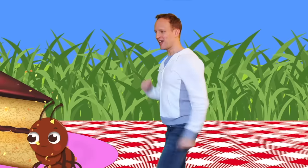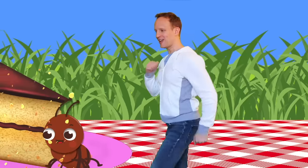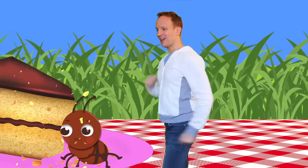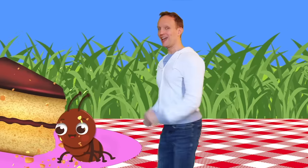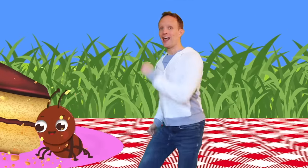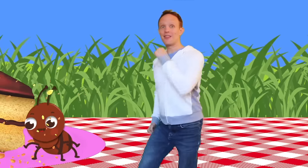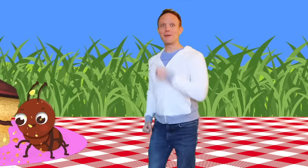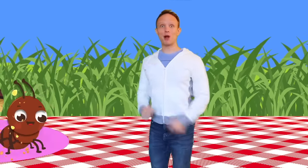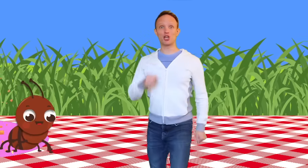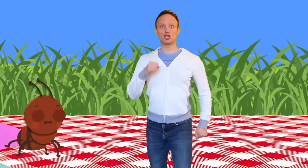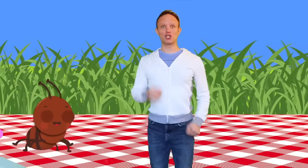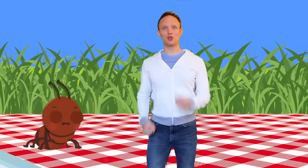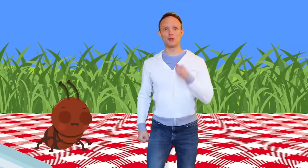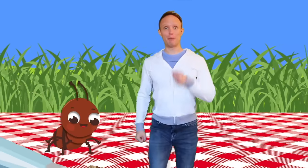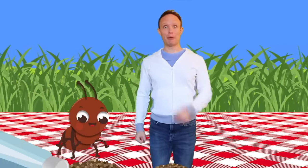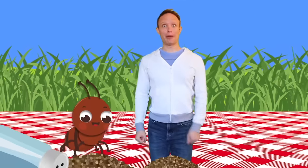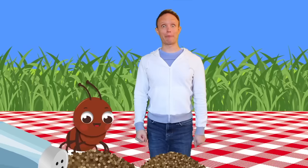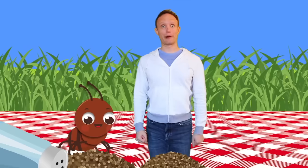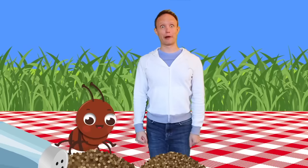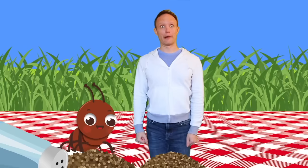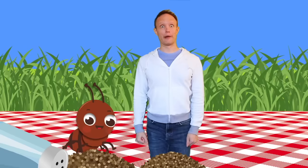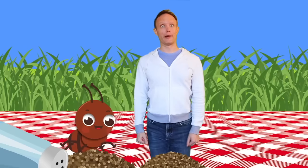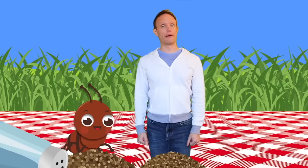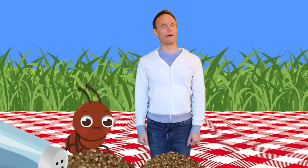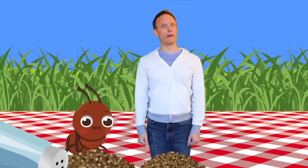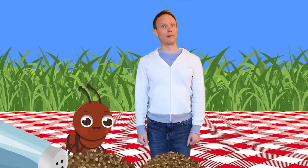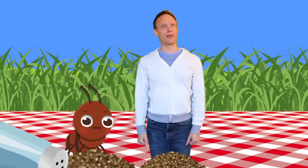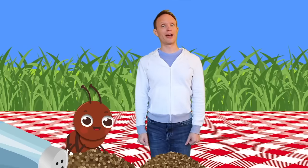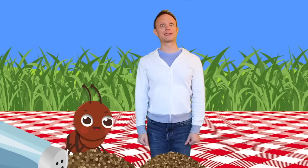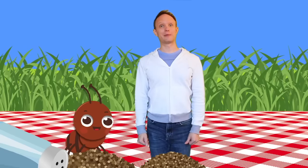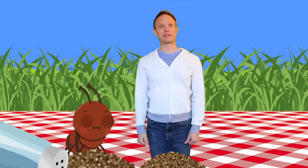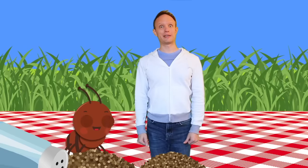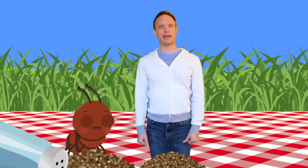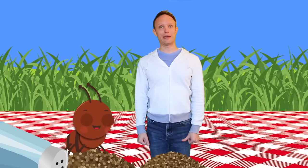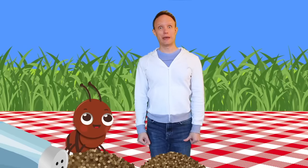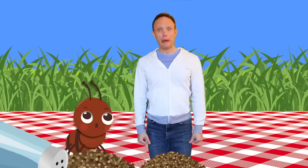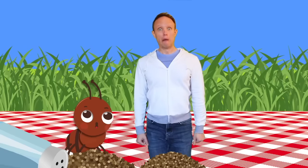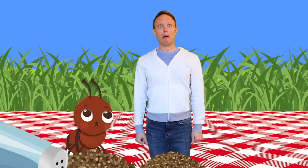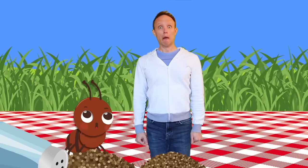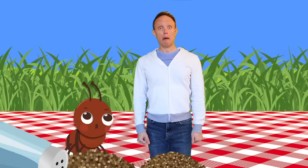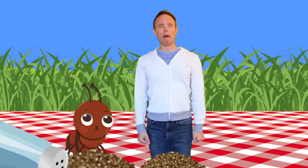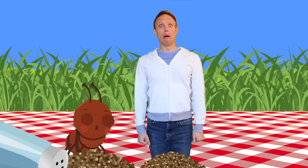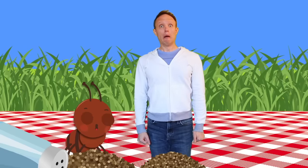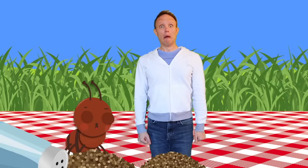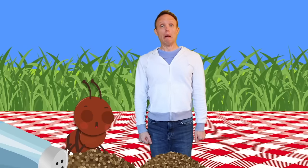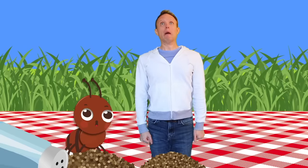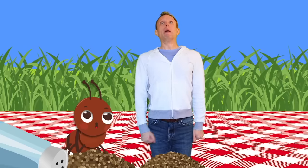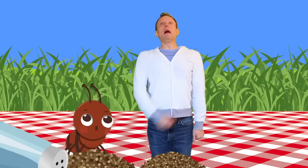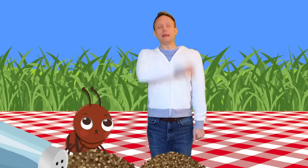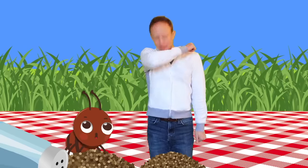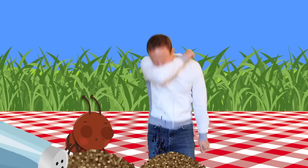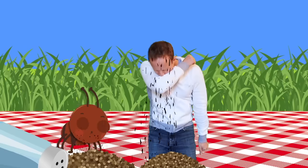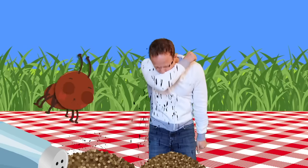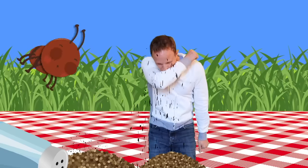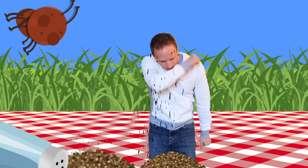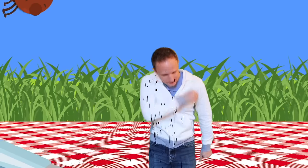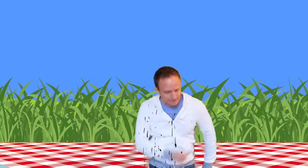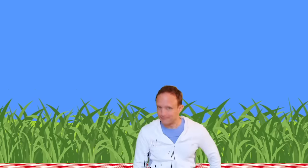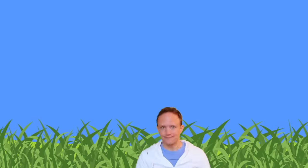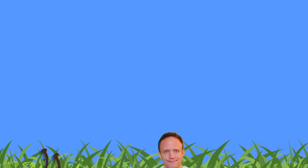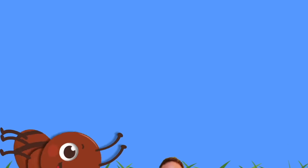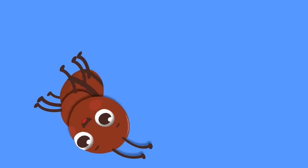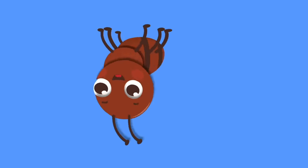the cake. They march into the pepper. Uh-oh, that's a mistake. Oh, oh, oh.